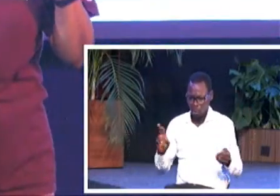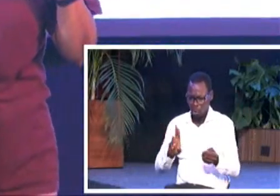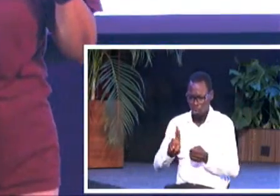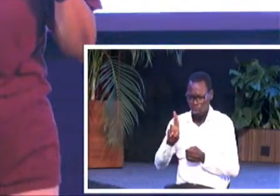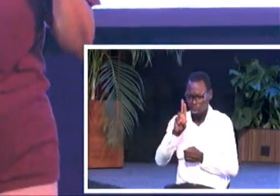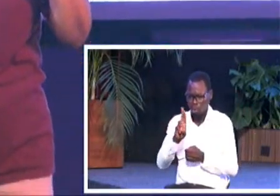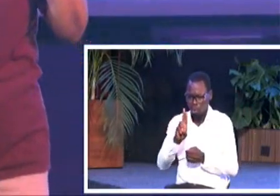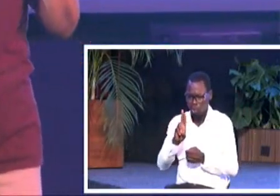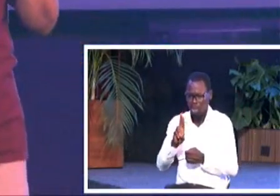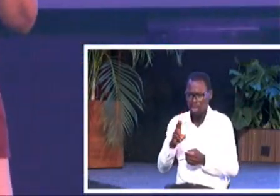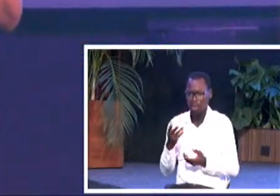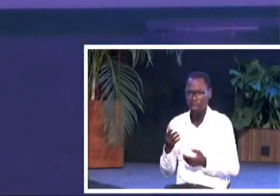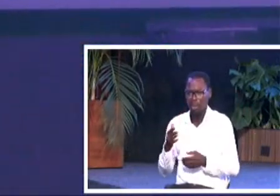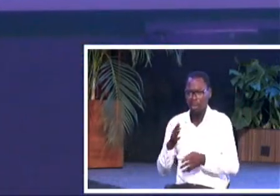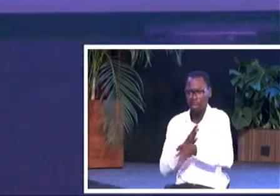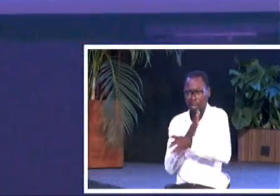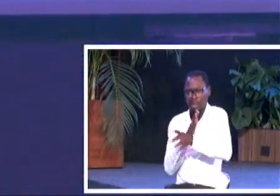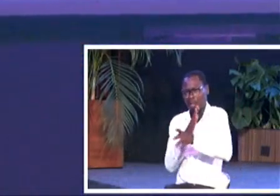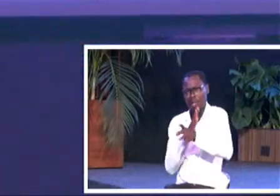AI.